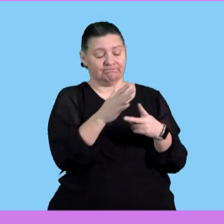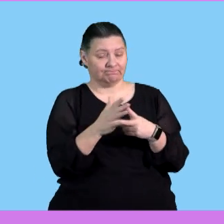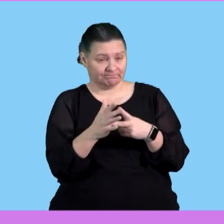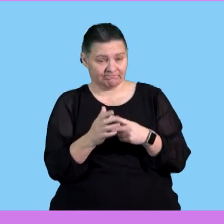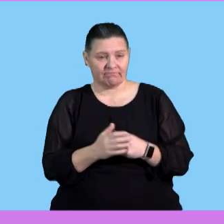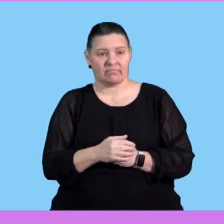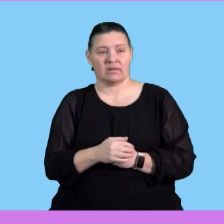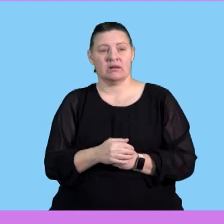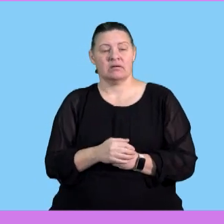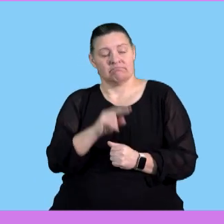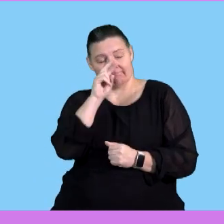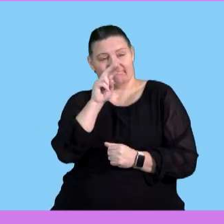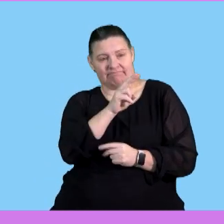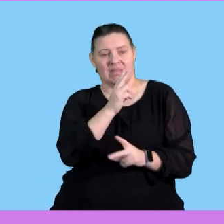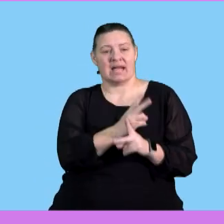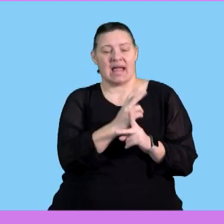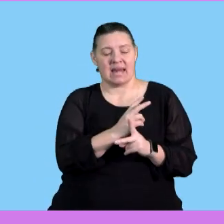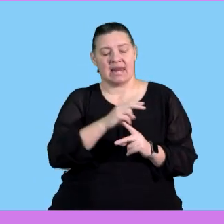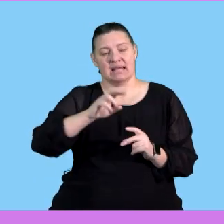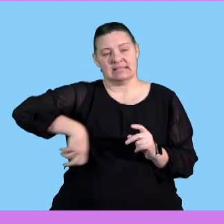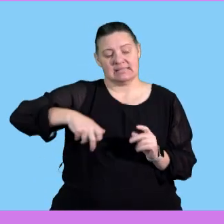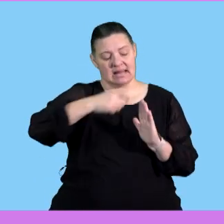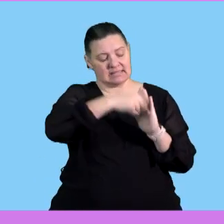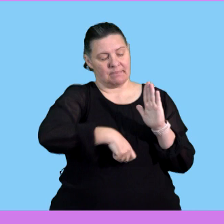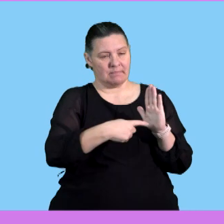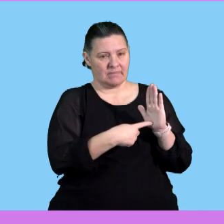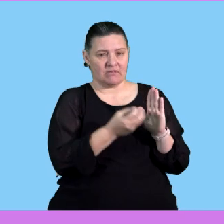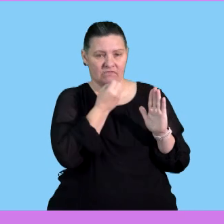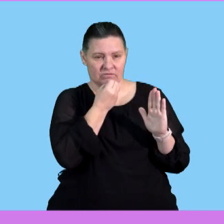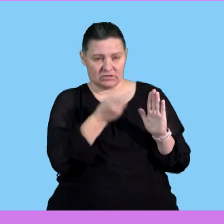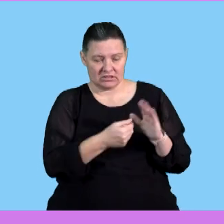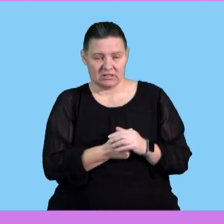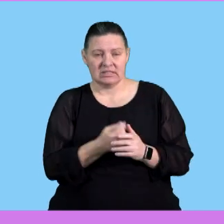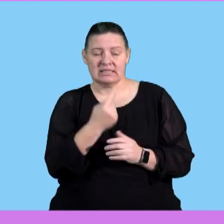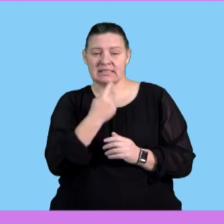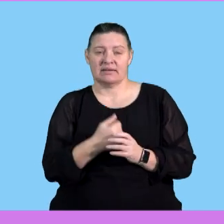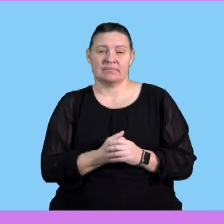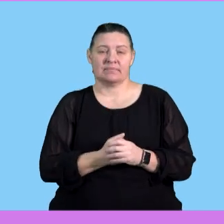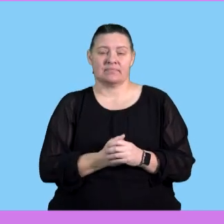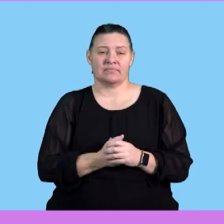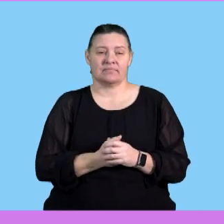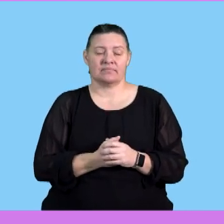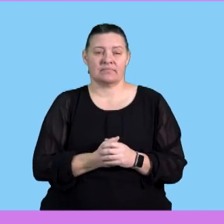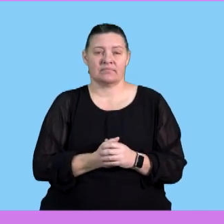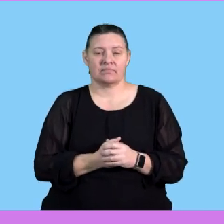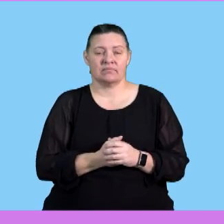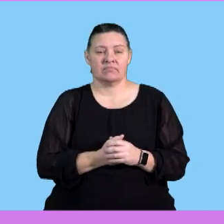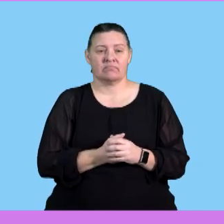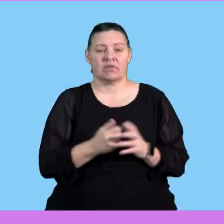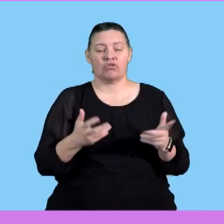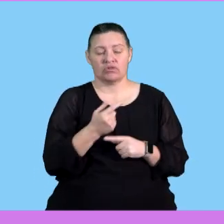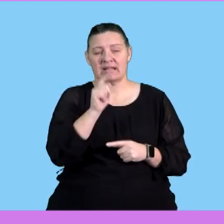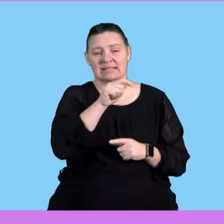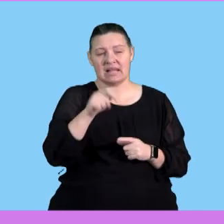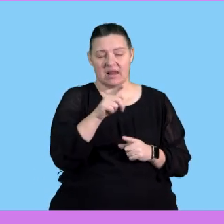Now, moving along again, we are looking at a till slip for groceries. So it says here,